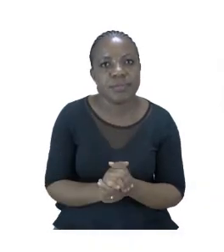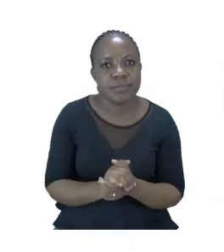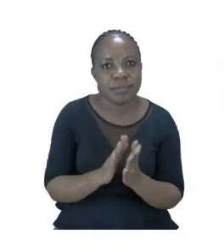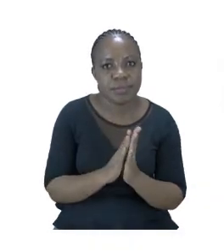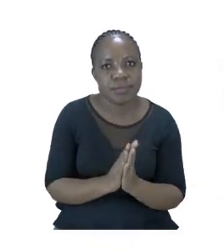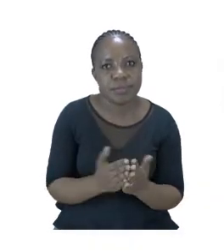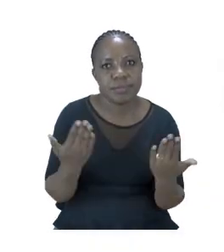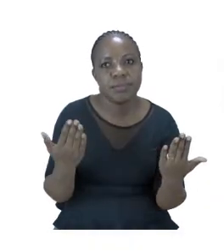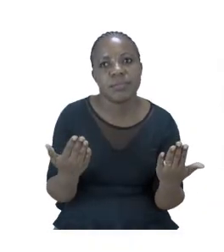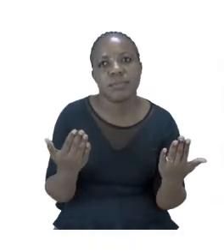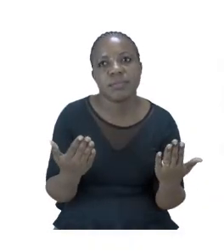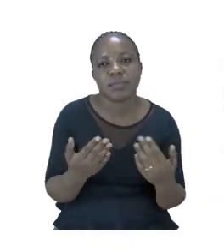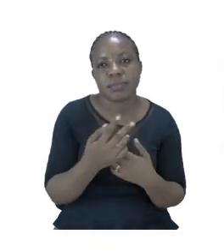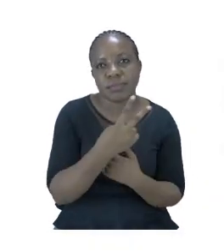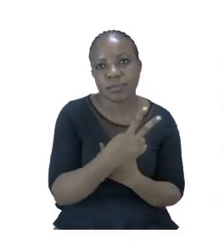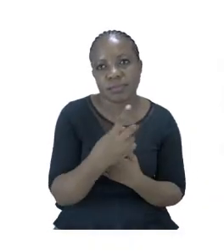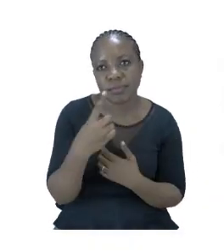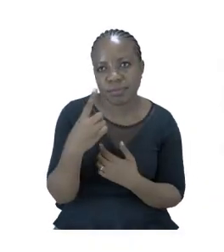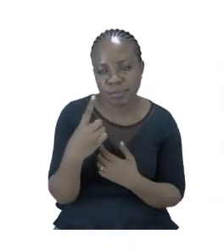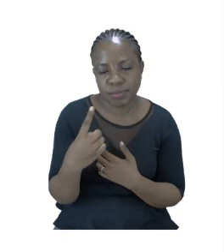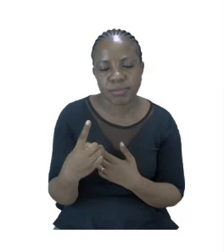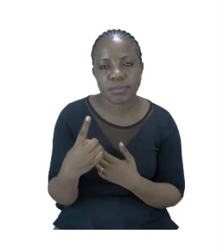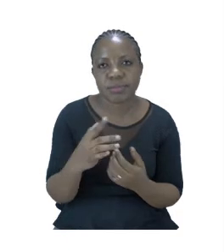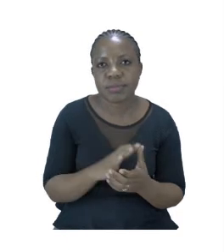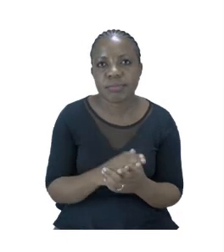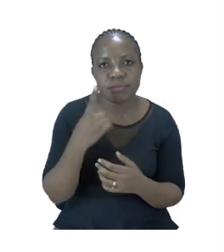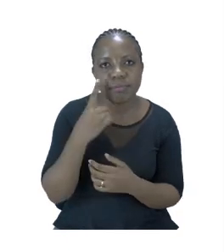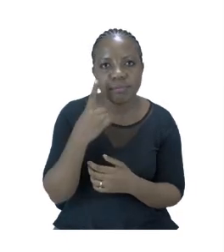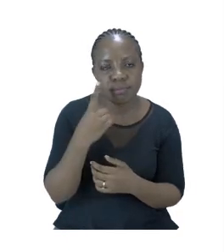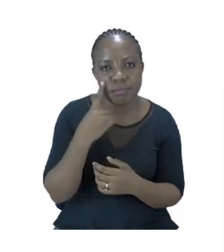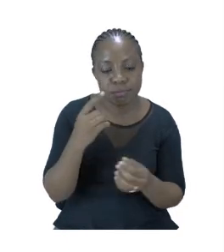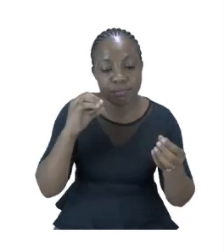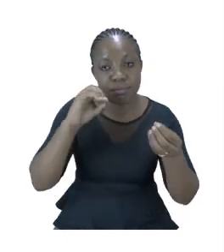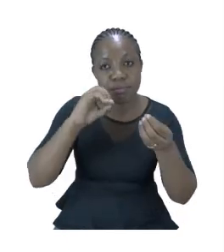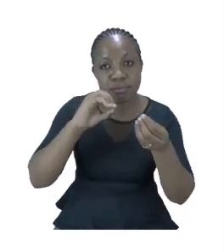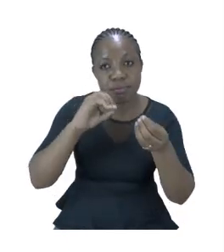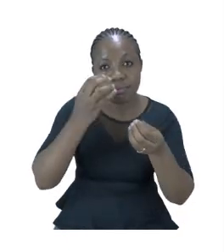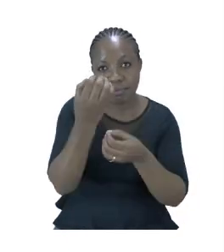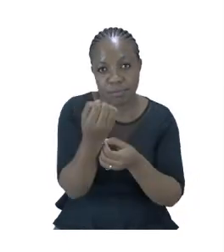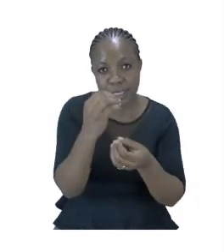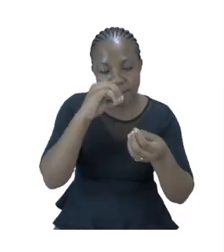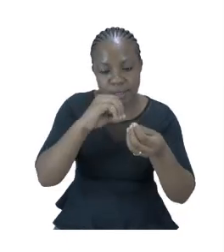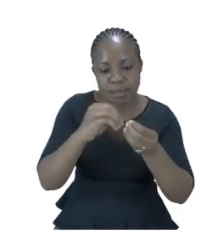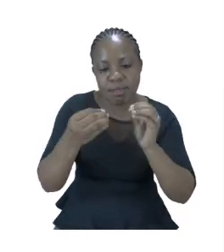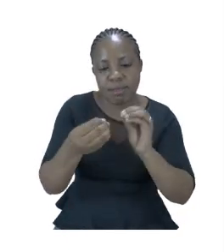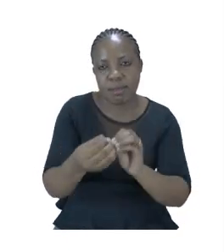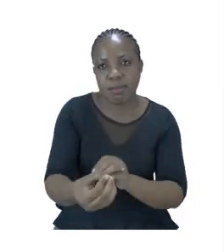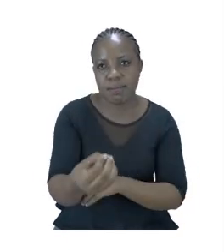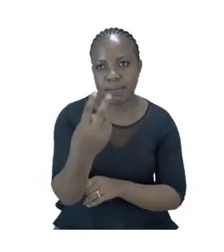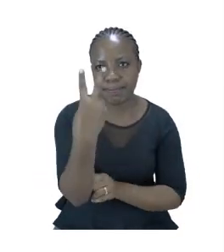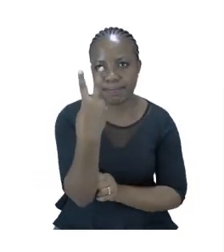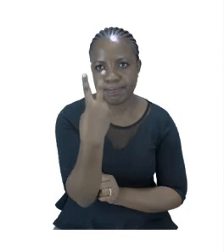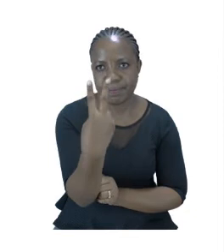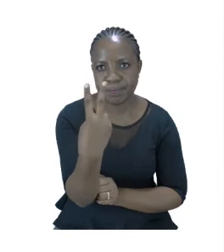page 21, we can see that we have the number 2.